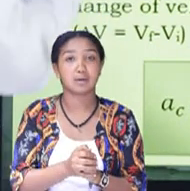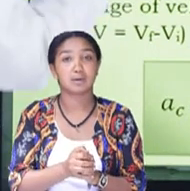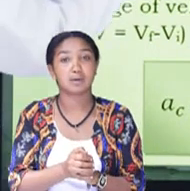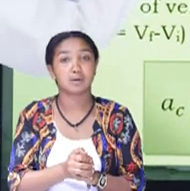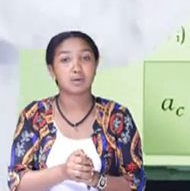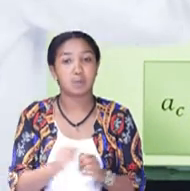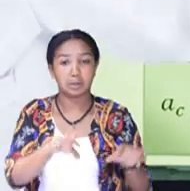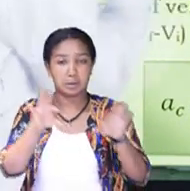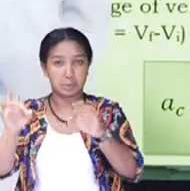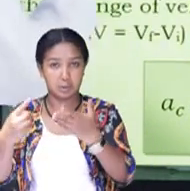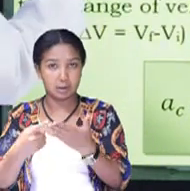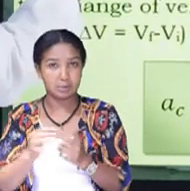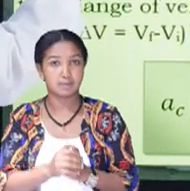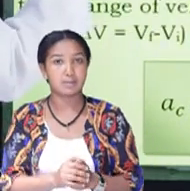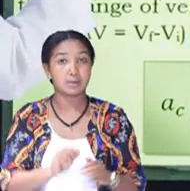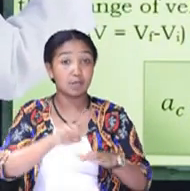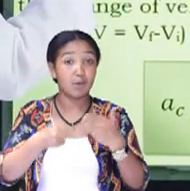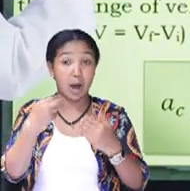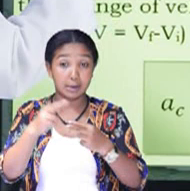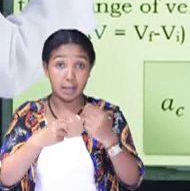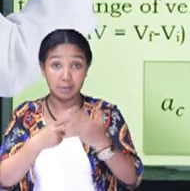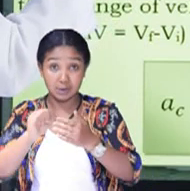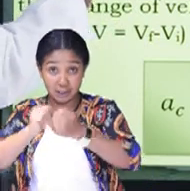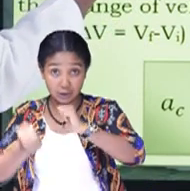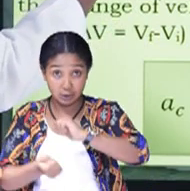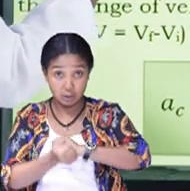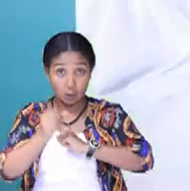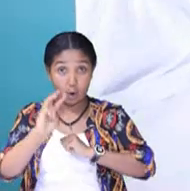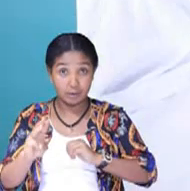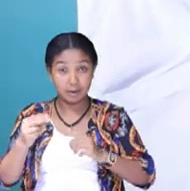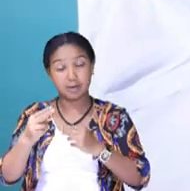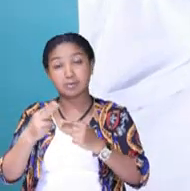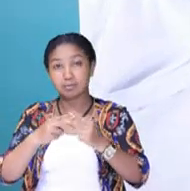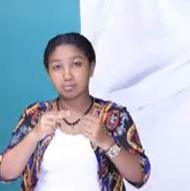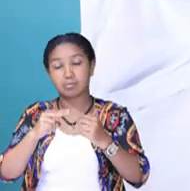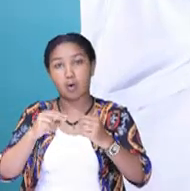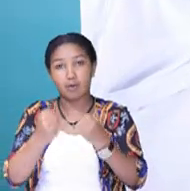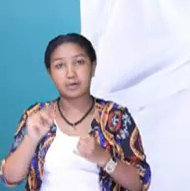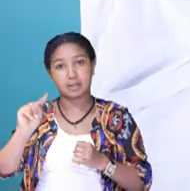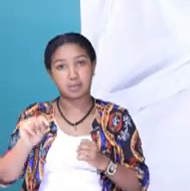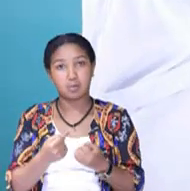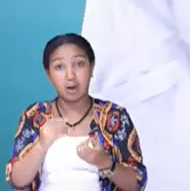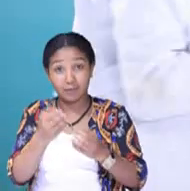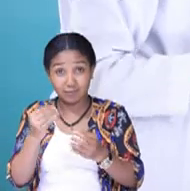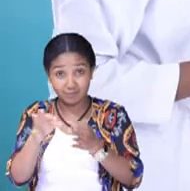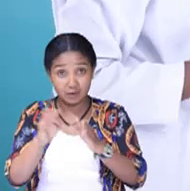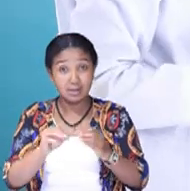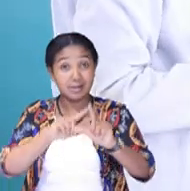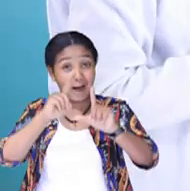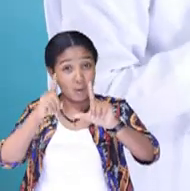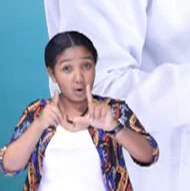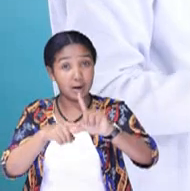velocity, we can substitute here. Therefore, r times change in omega over change in t. We have already defined that the